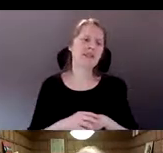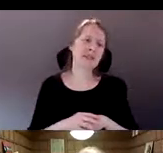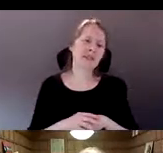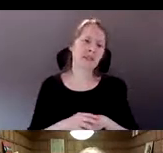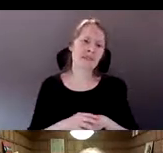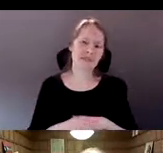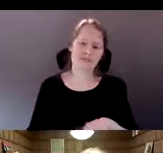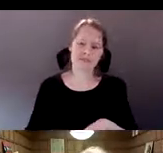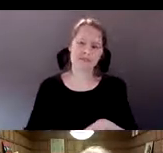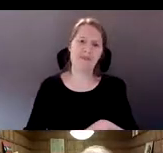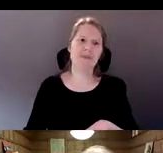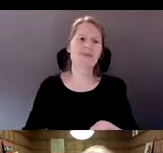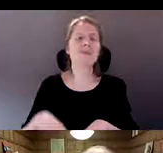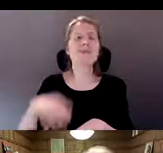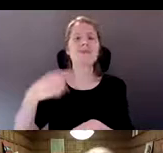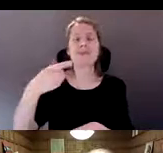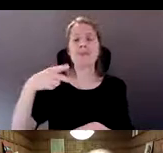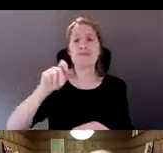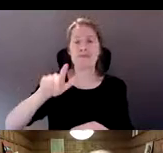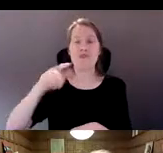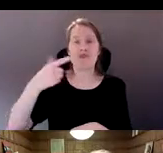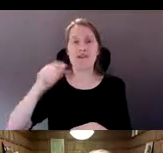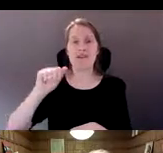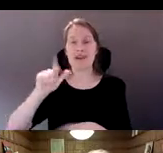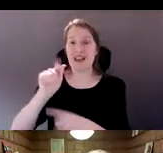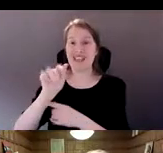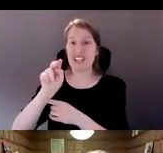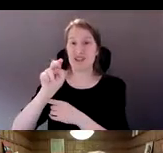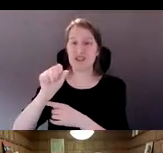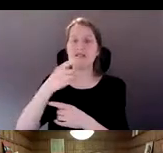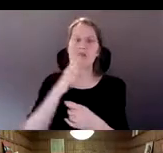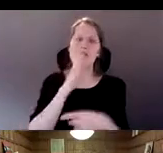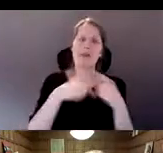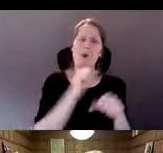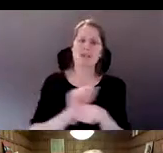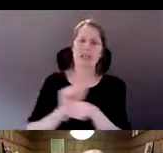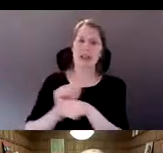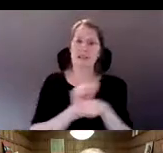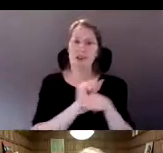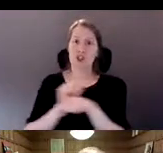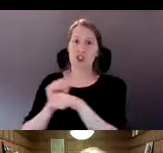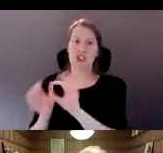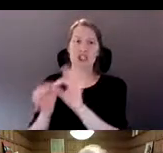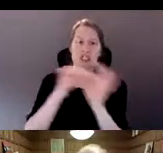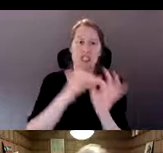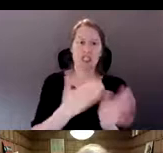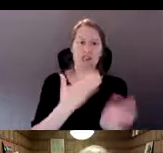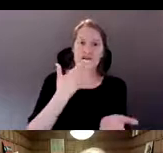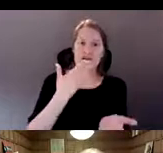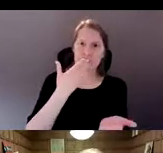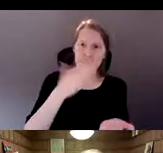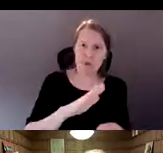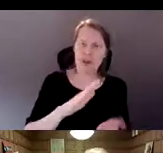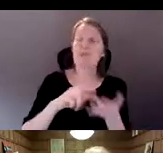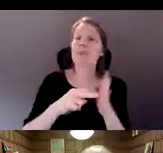Paul in Galatians, for example, maps slavery onto Jerusalem on earth, the Jews who